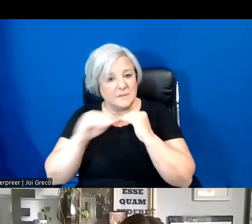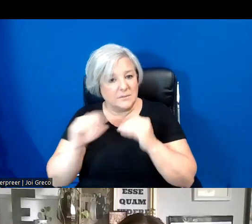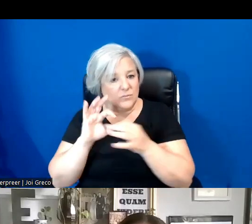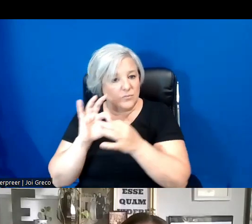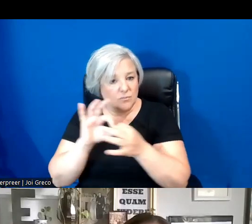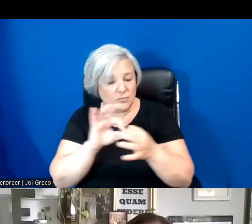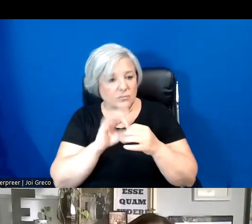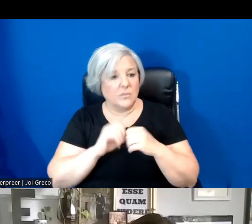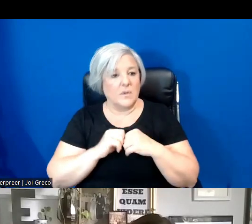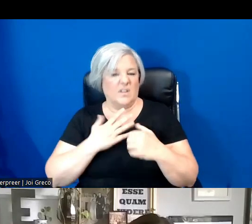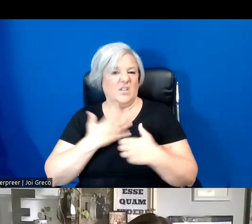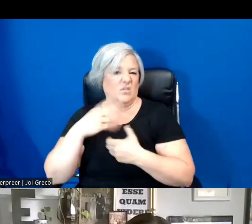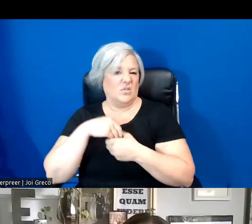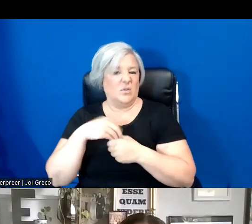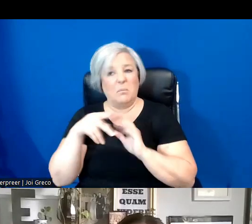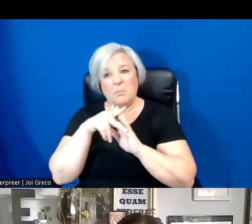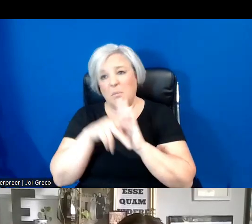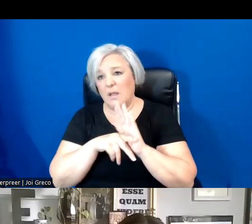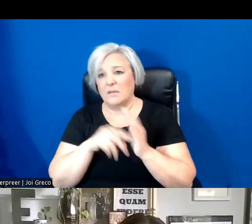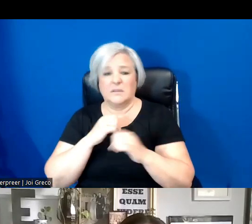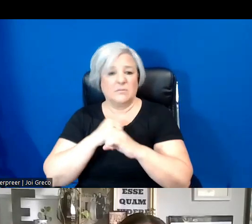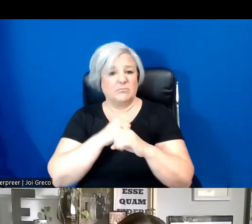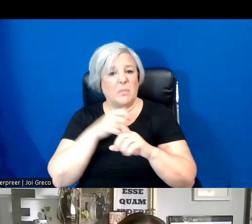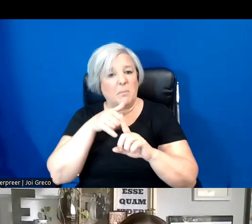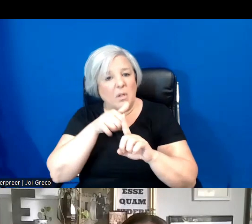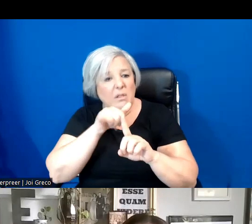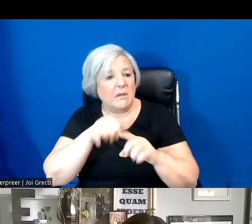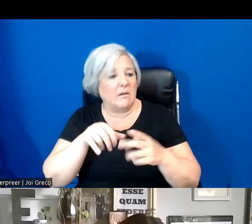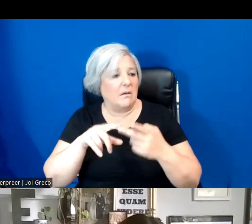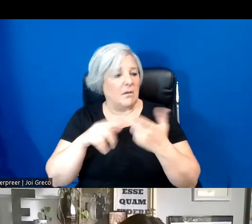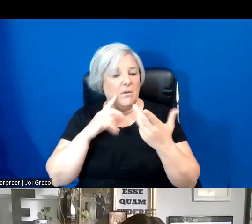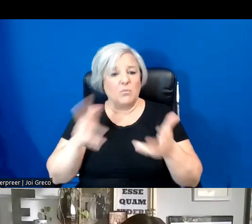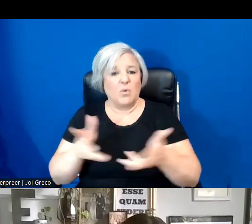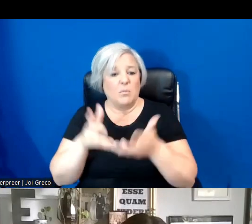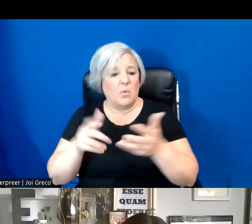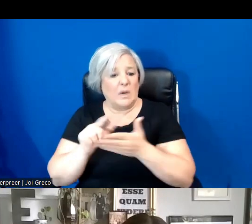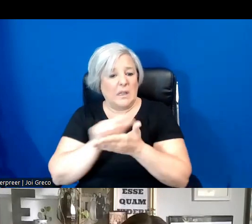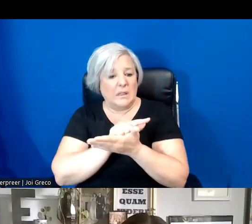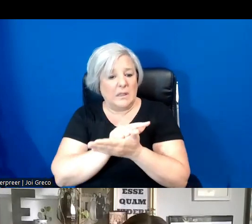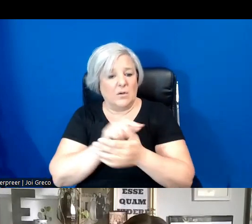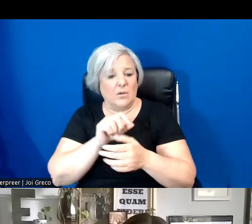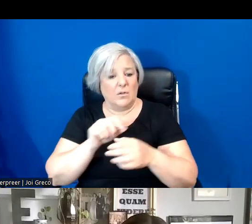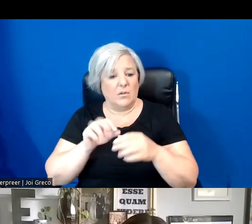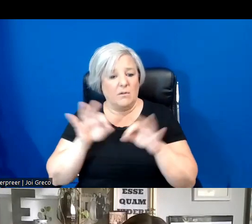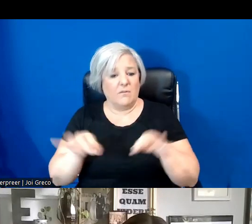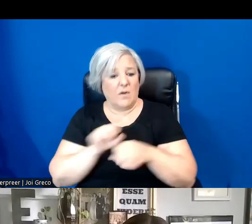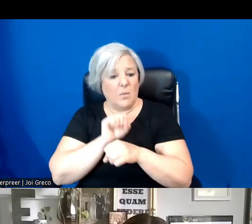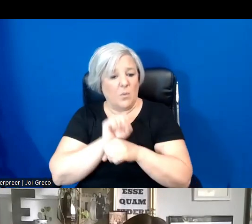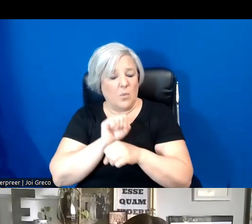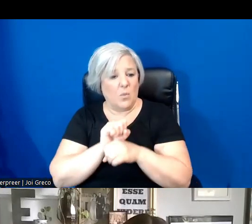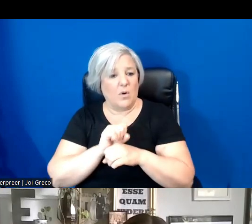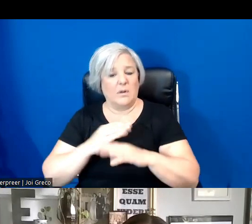relationships. It might include policies that combat bullying, promoting legal frameworks to prevent violence and injuries